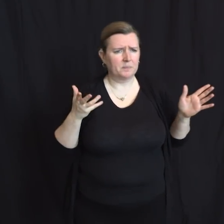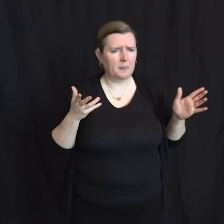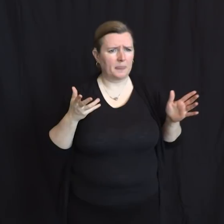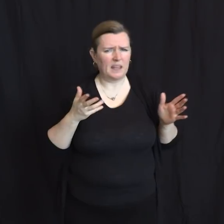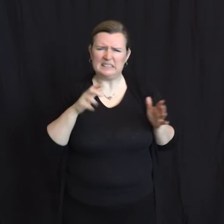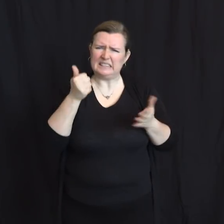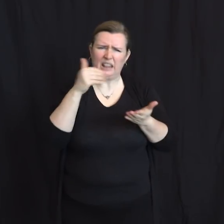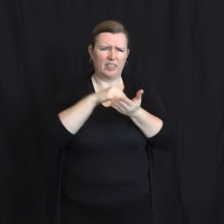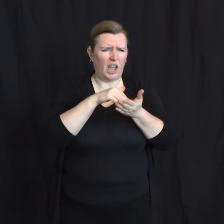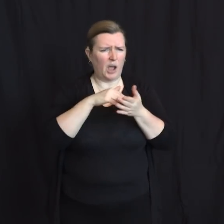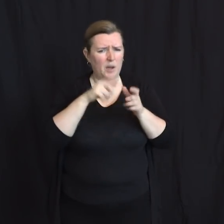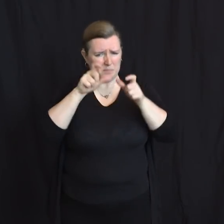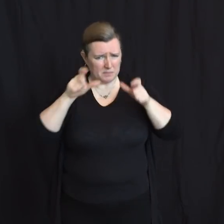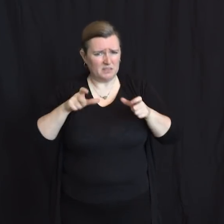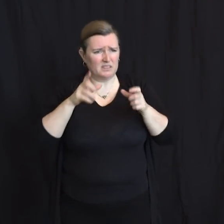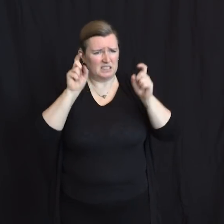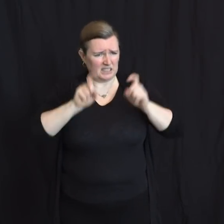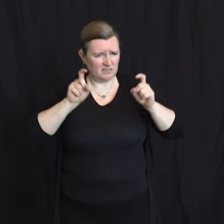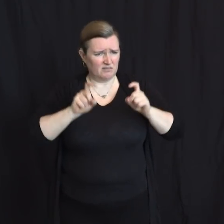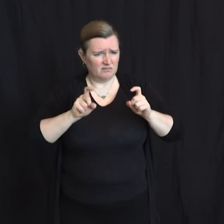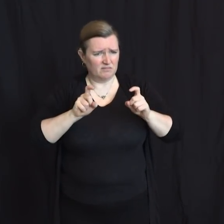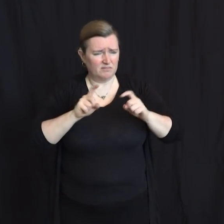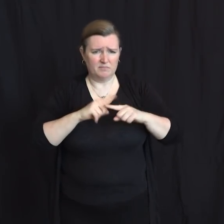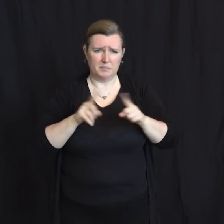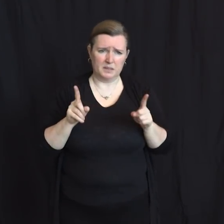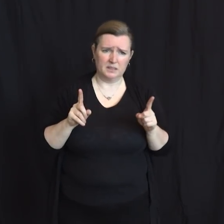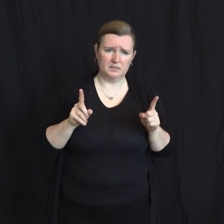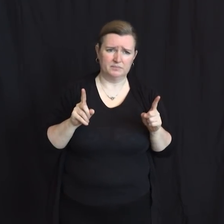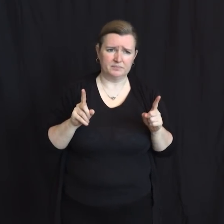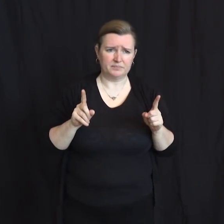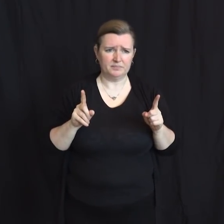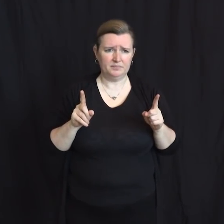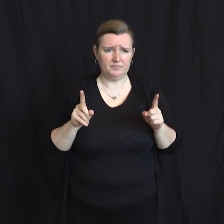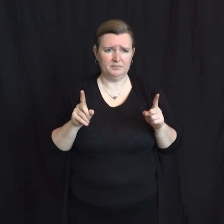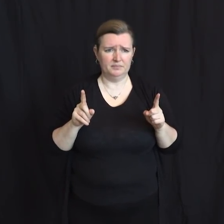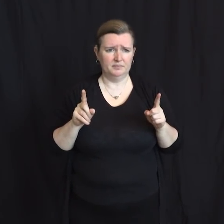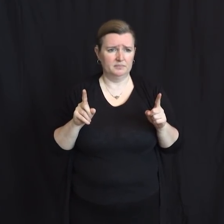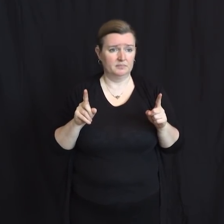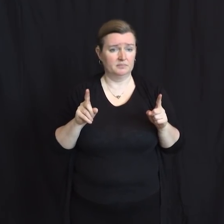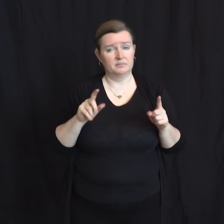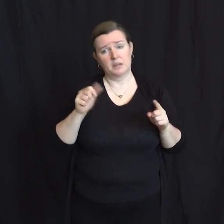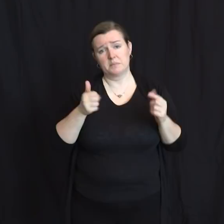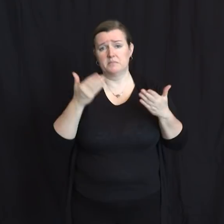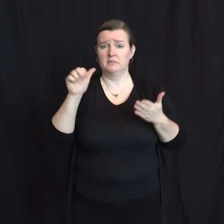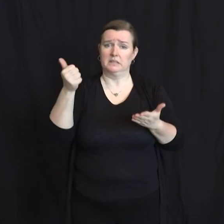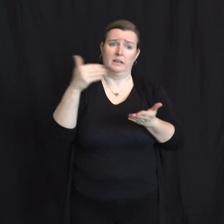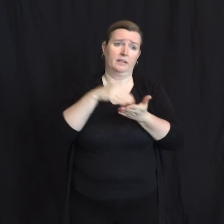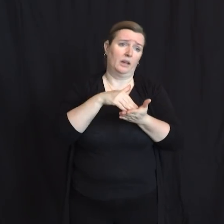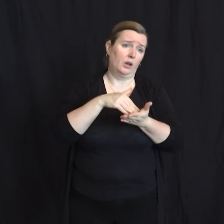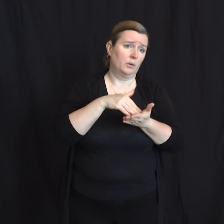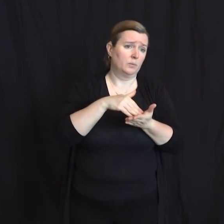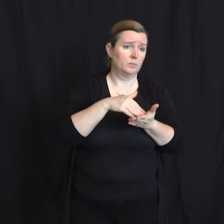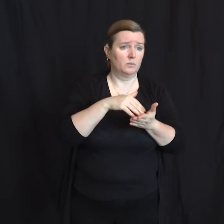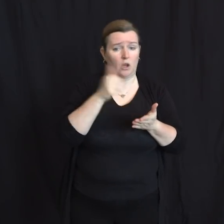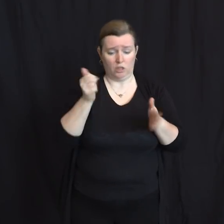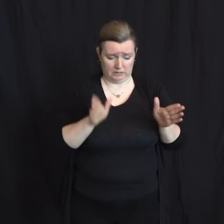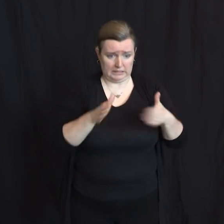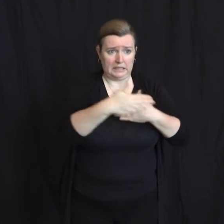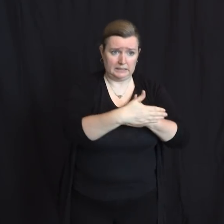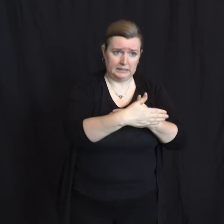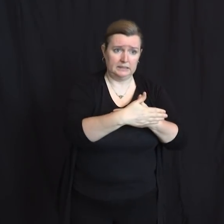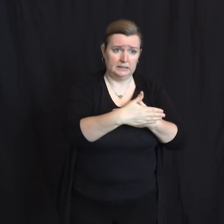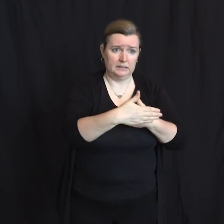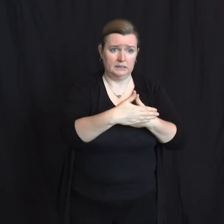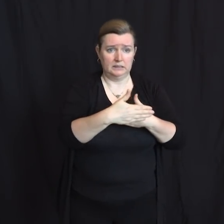but if you hear Brian say it could be 10,000 and then another module to 20, and then with